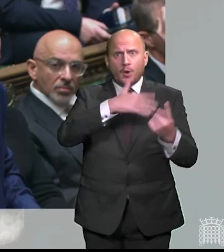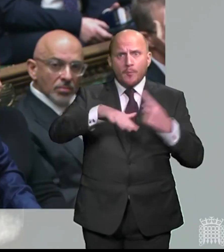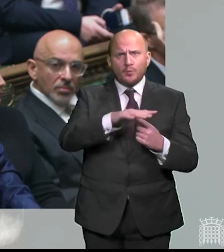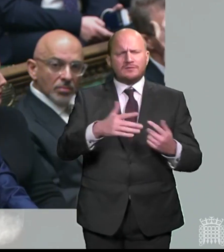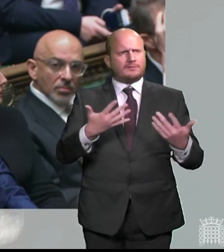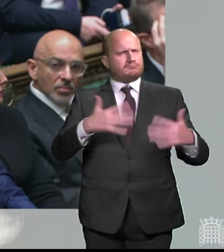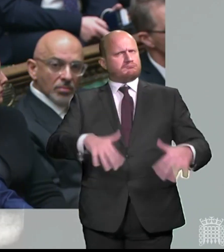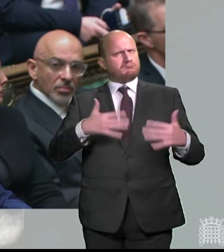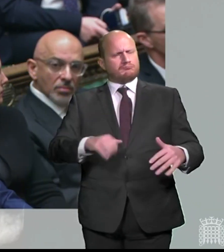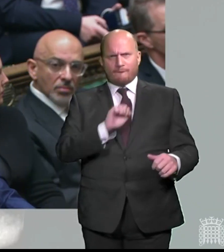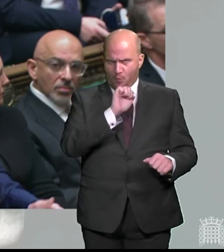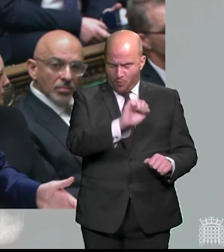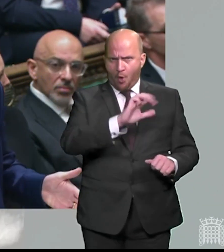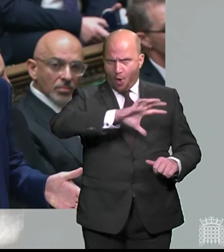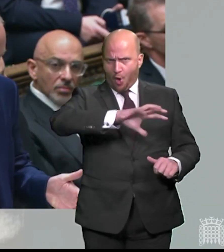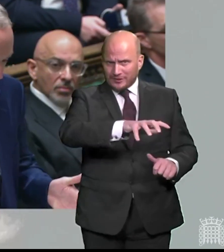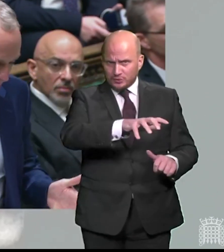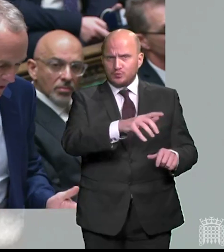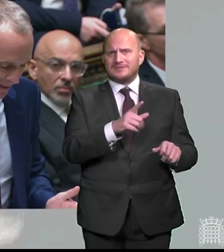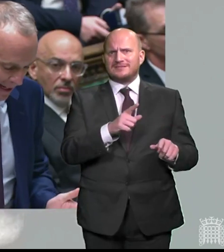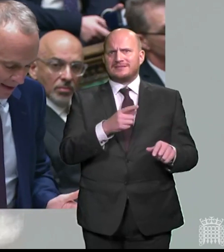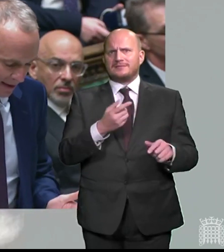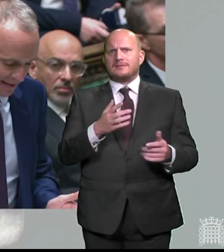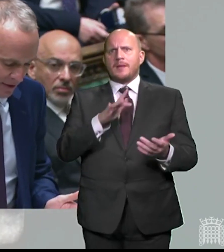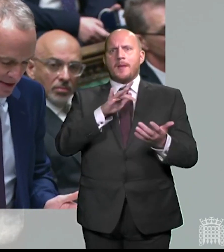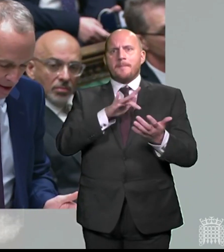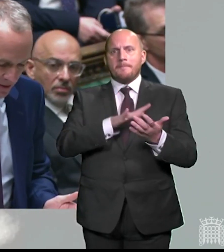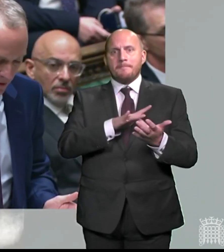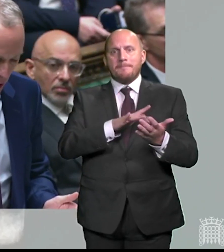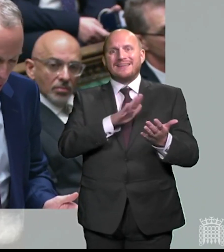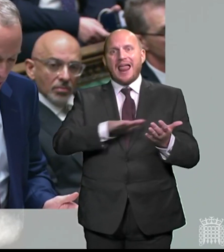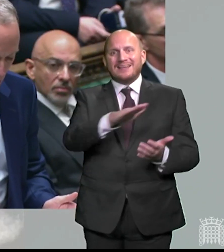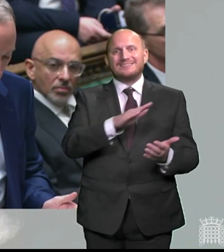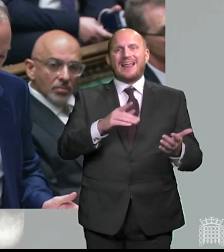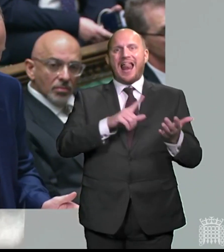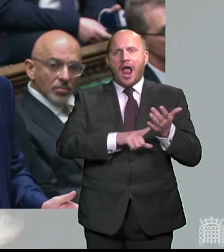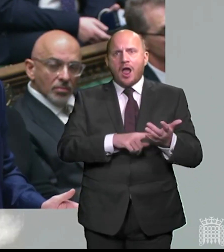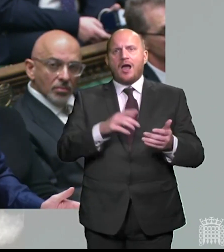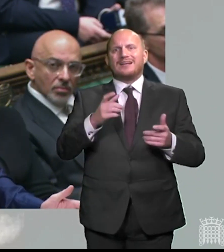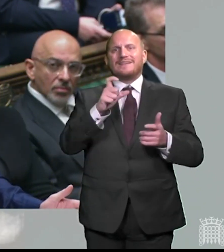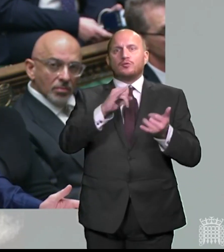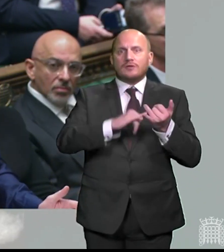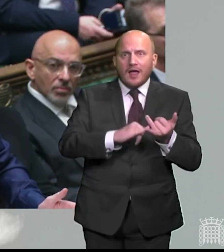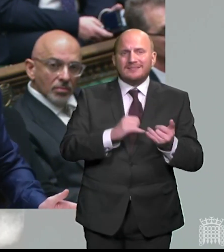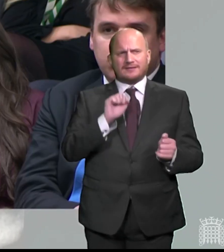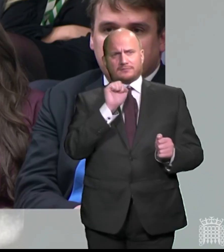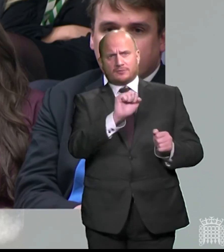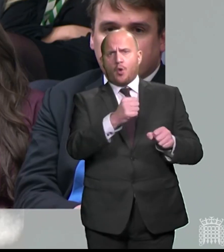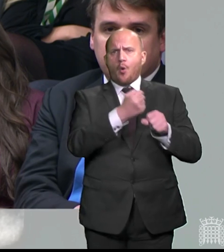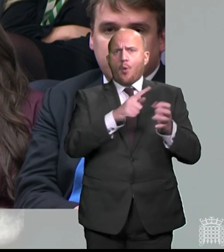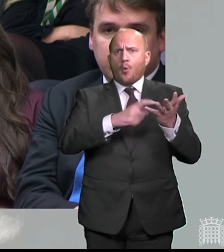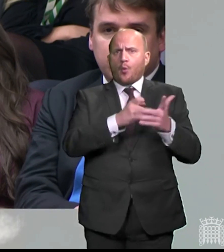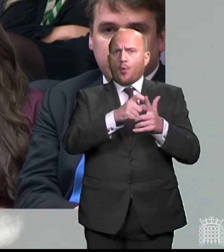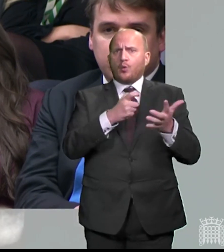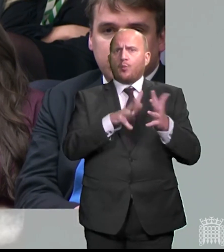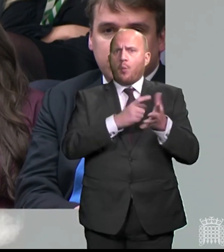contribution in her constituency with the Midland Langar Seva Society and the Guru Har Rai Gurdwara in her